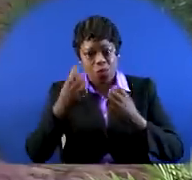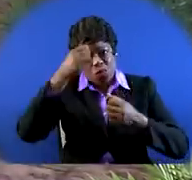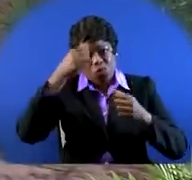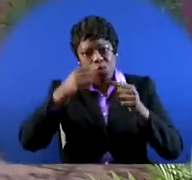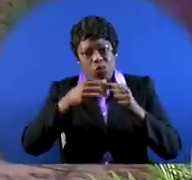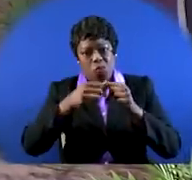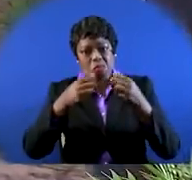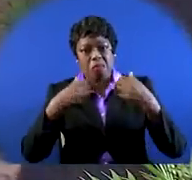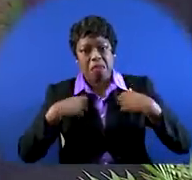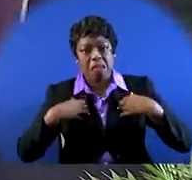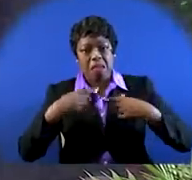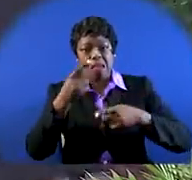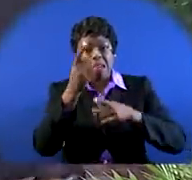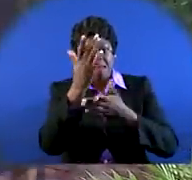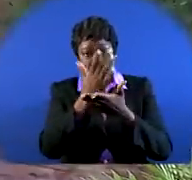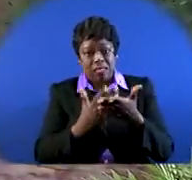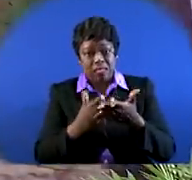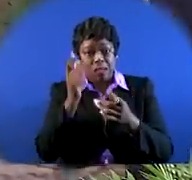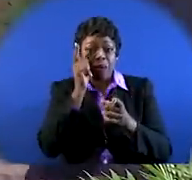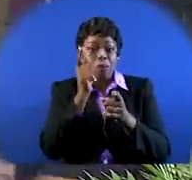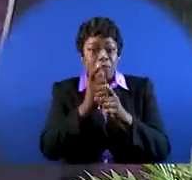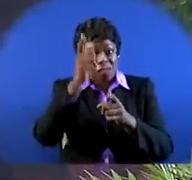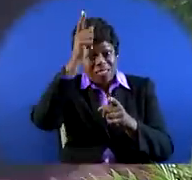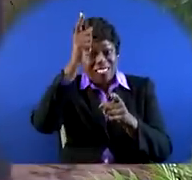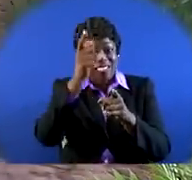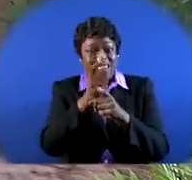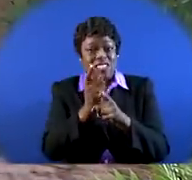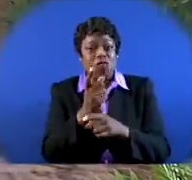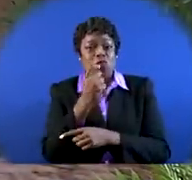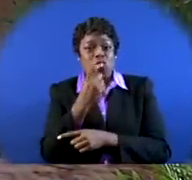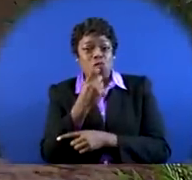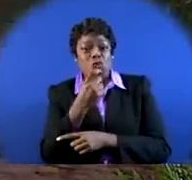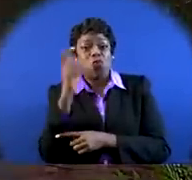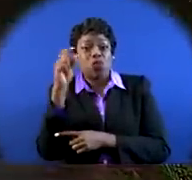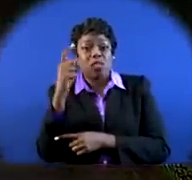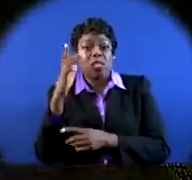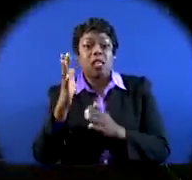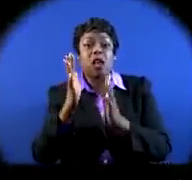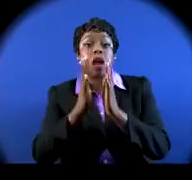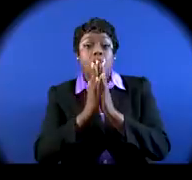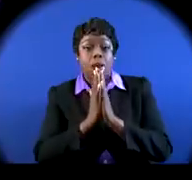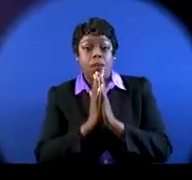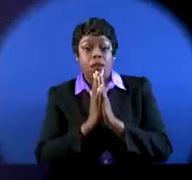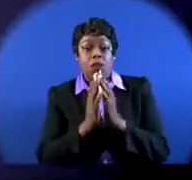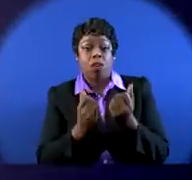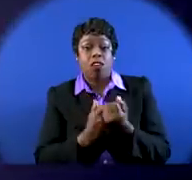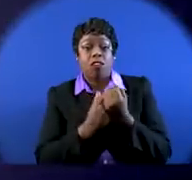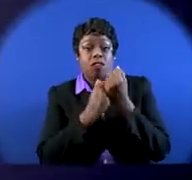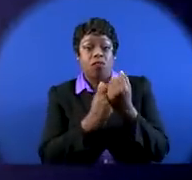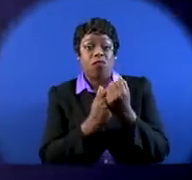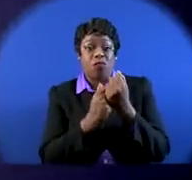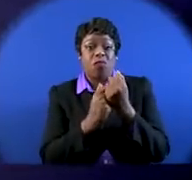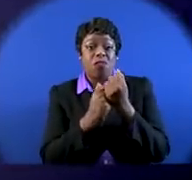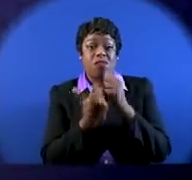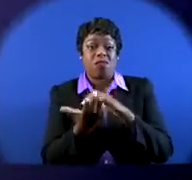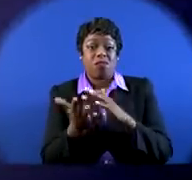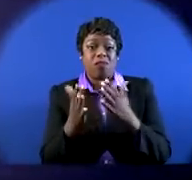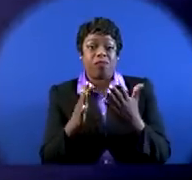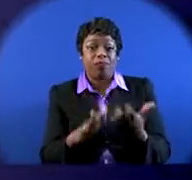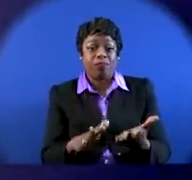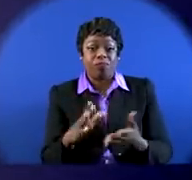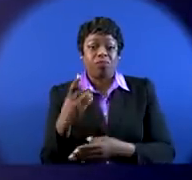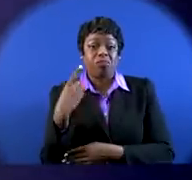remember that we have some brothers and sisters who especially need our prayer support right now. For our bereaved, we have